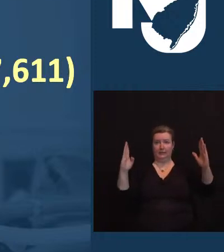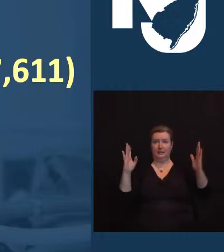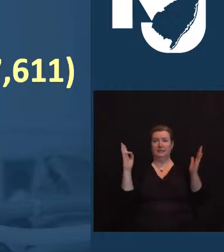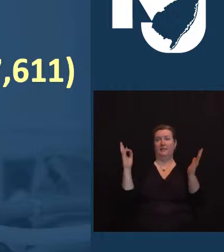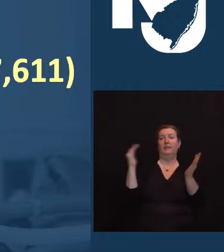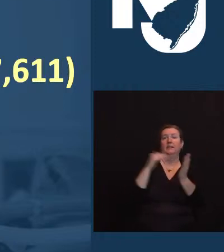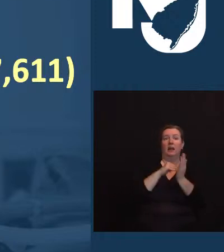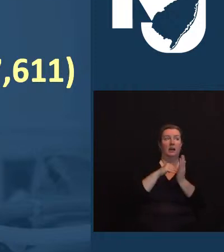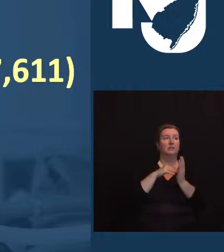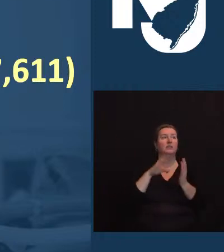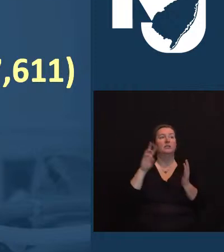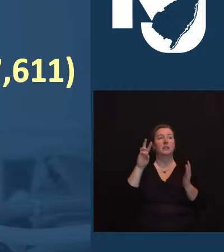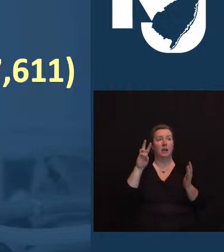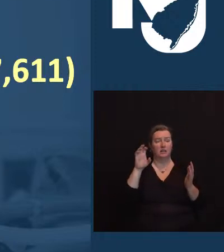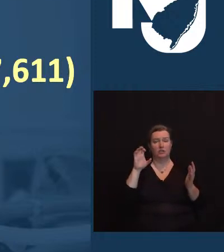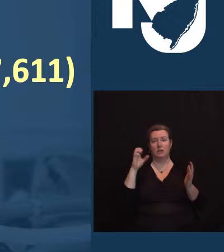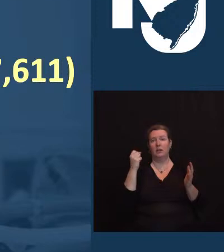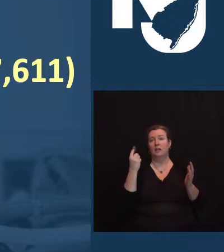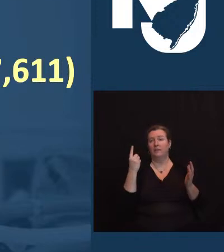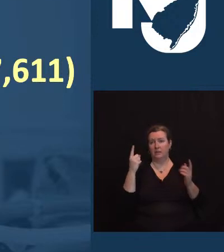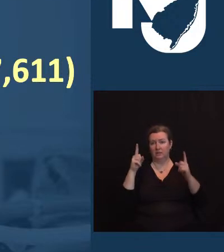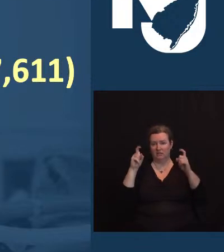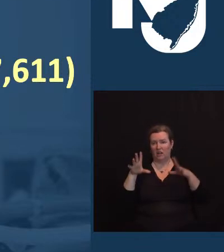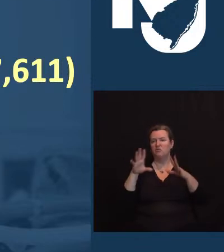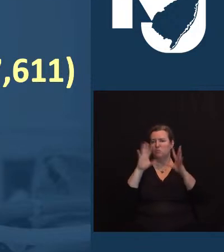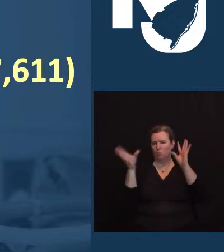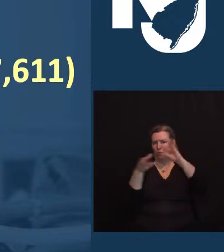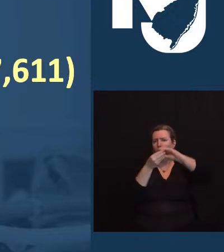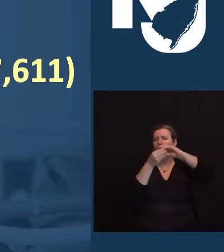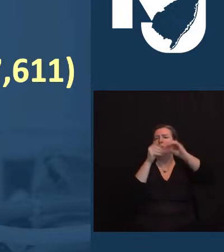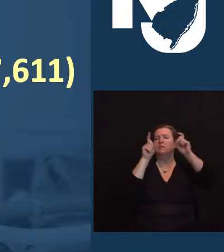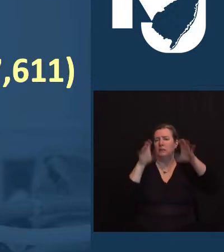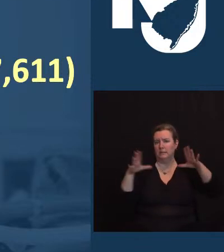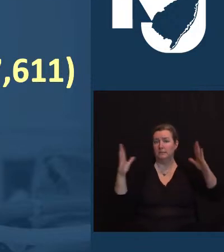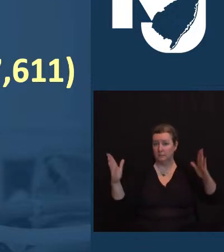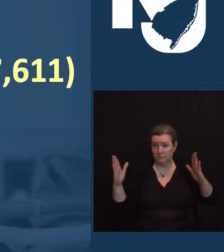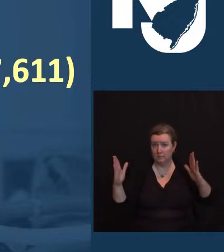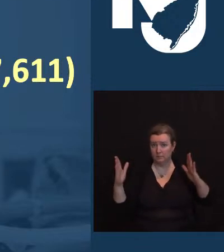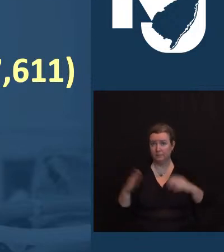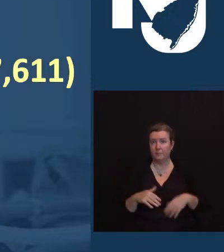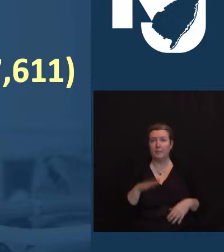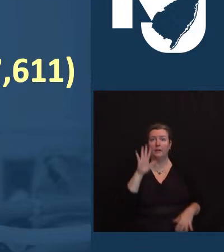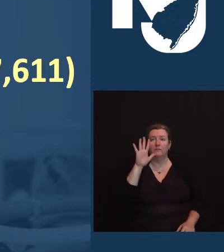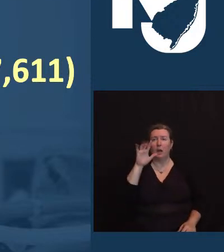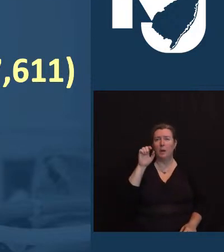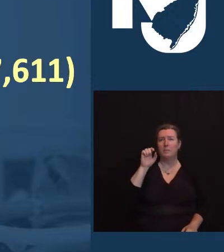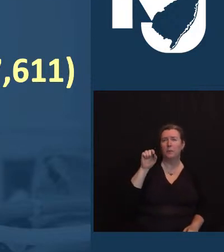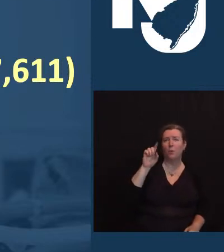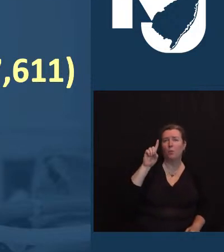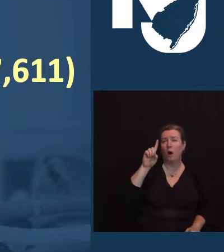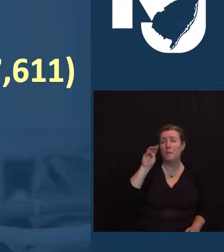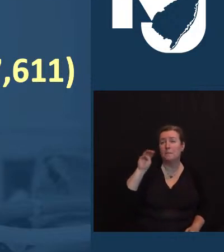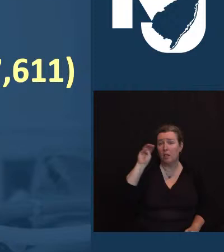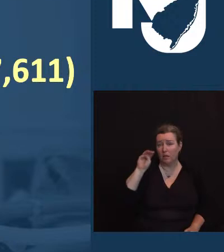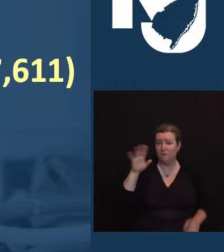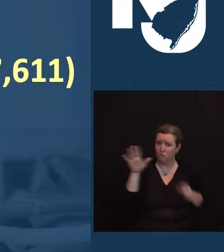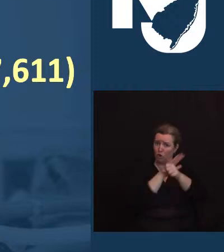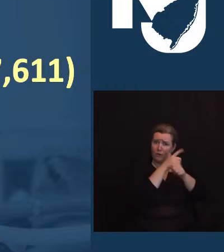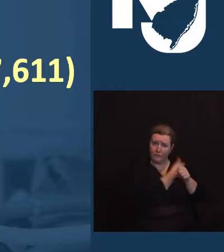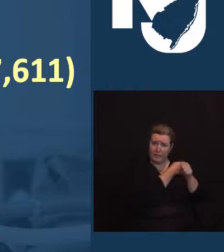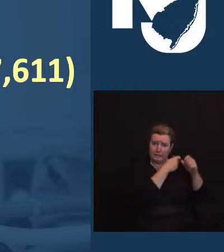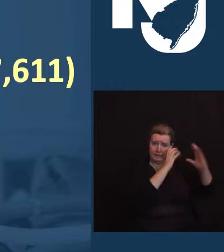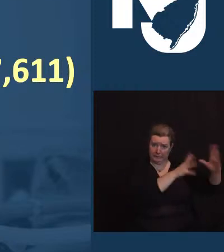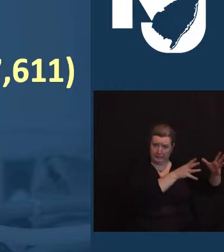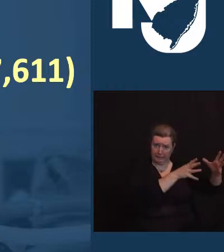total positive test results. Look at it this way, roughly 5.1 million fully vaccinated people accounted for a little bit more